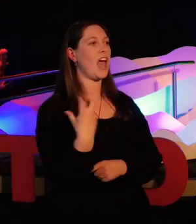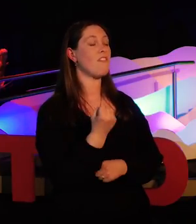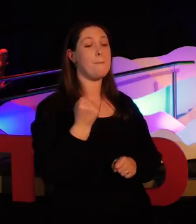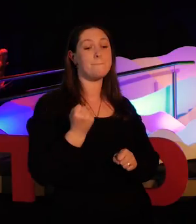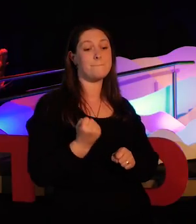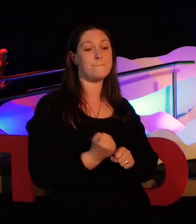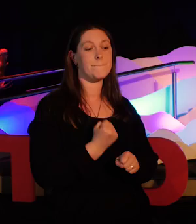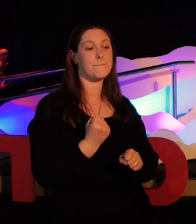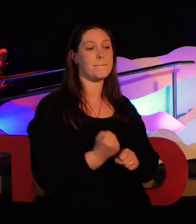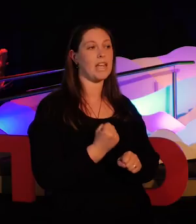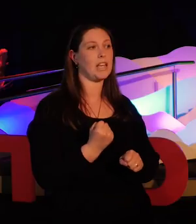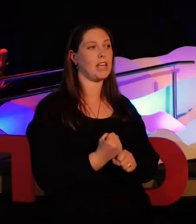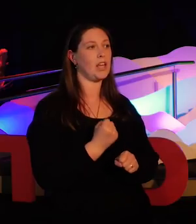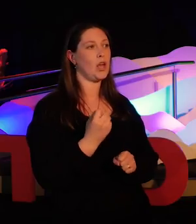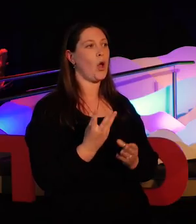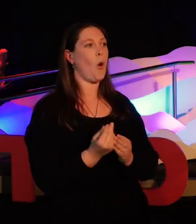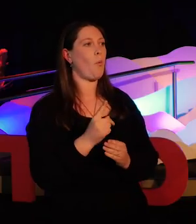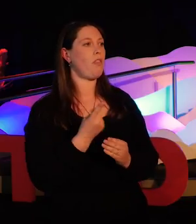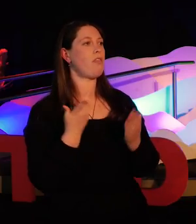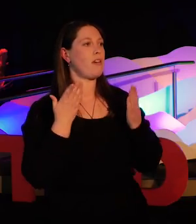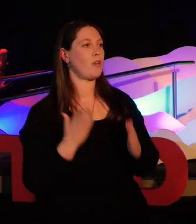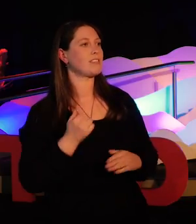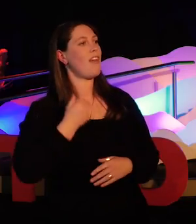but then they make with what they're made with.